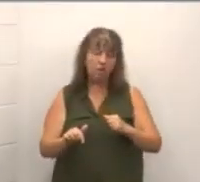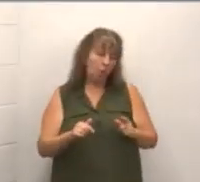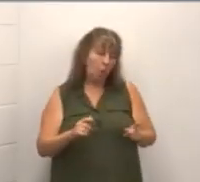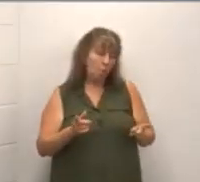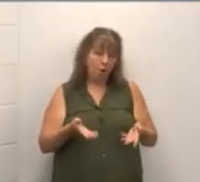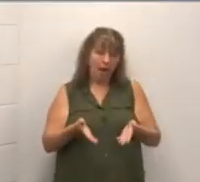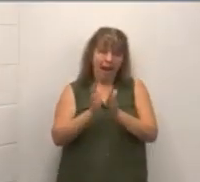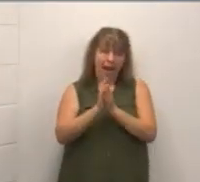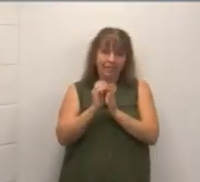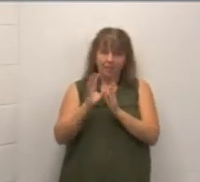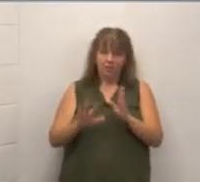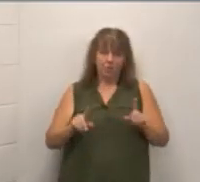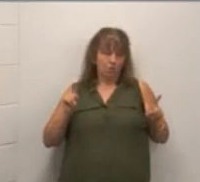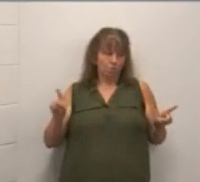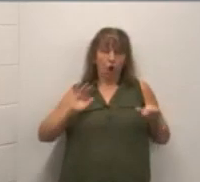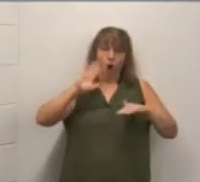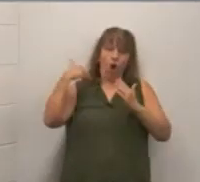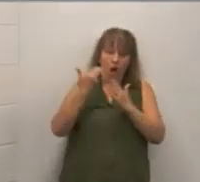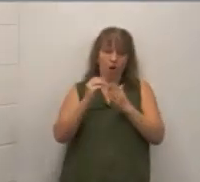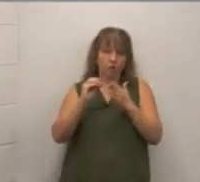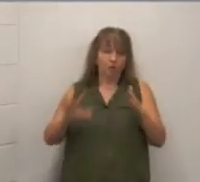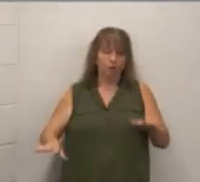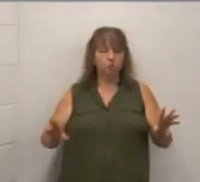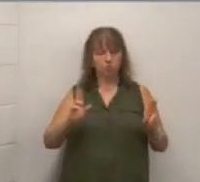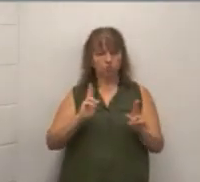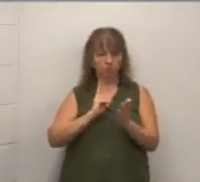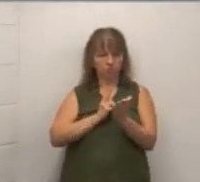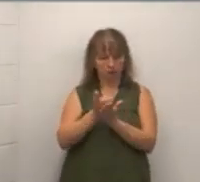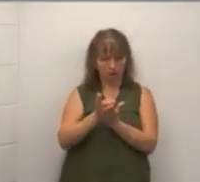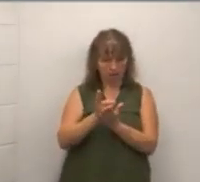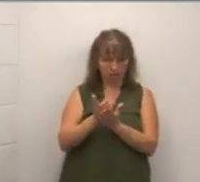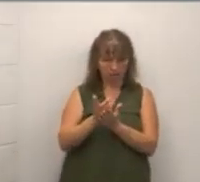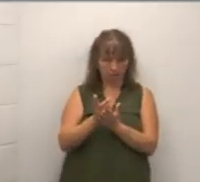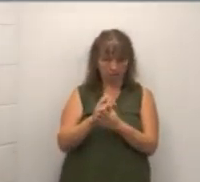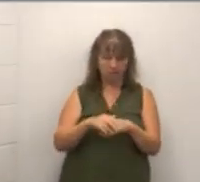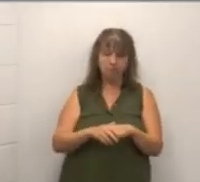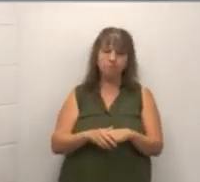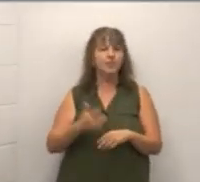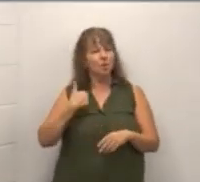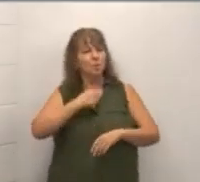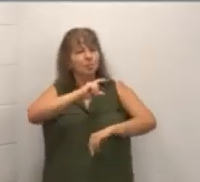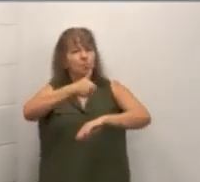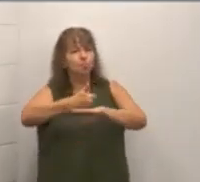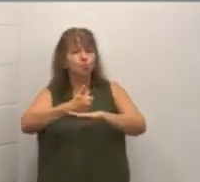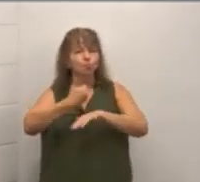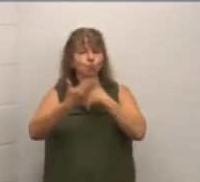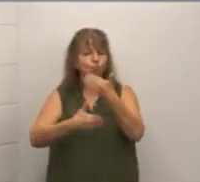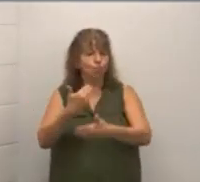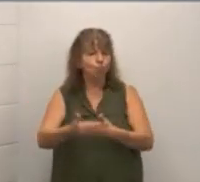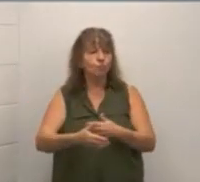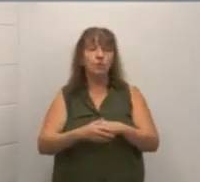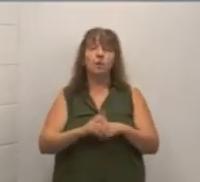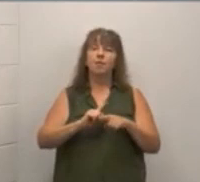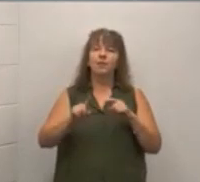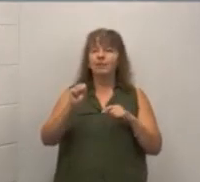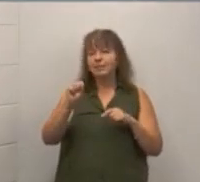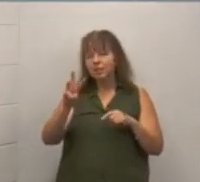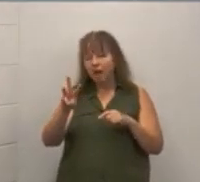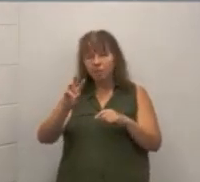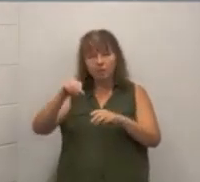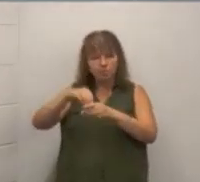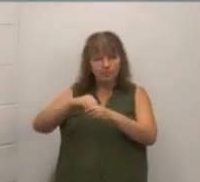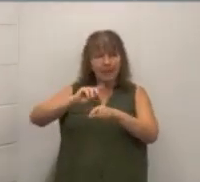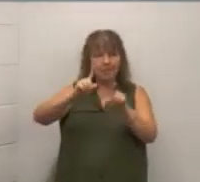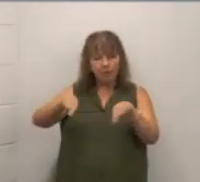integrity. And again, we certainly have processes and different software that we can use